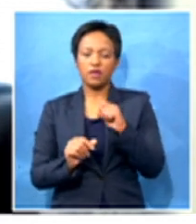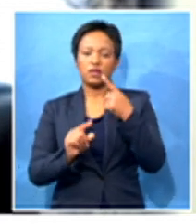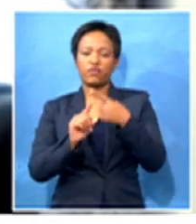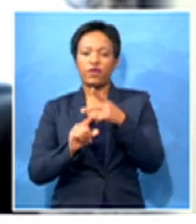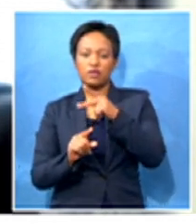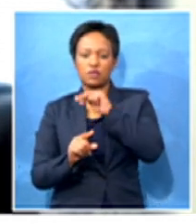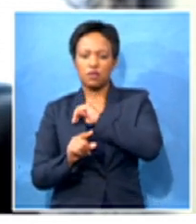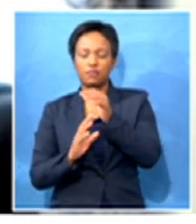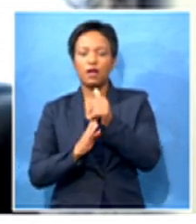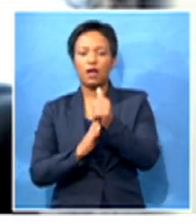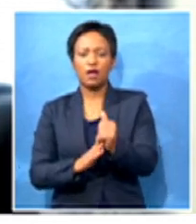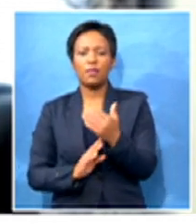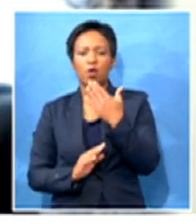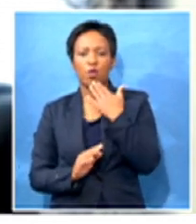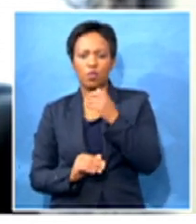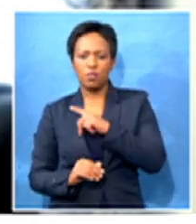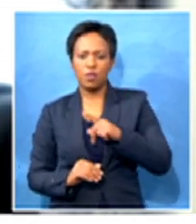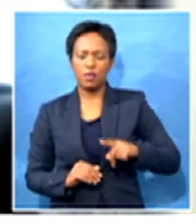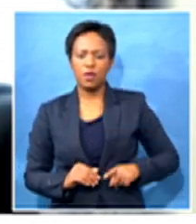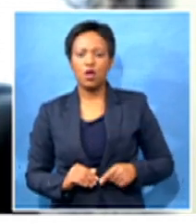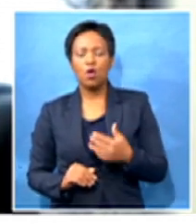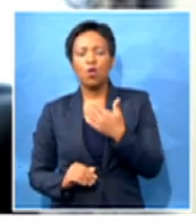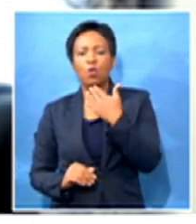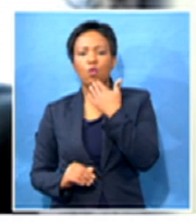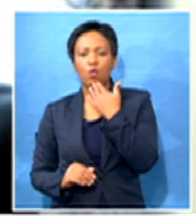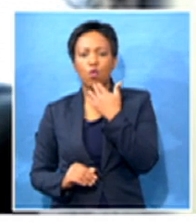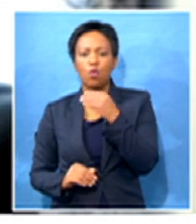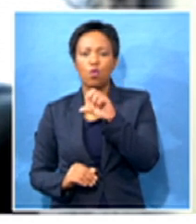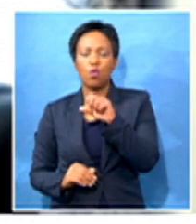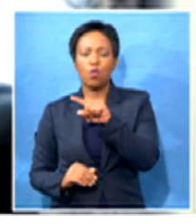by the Honorable Premier Usihle Zikalala.